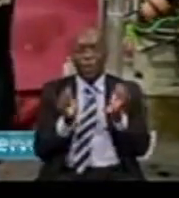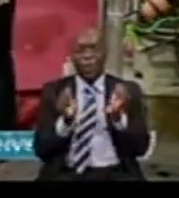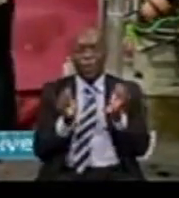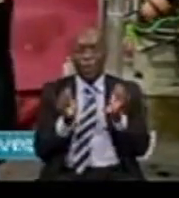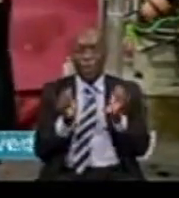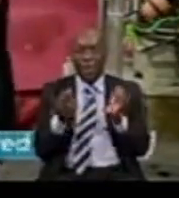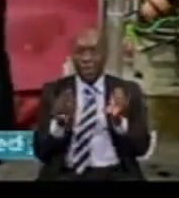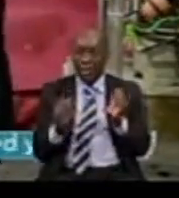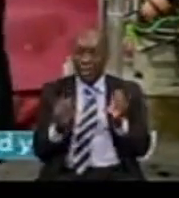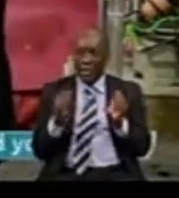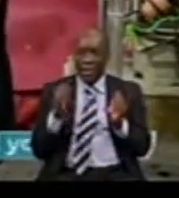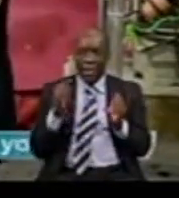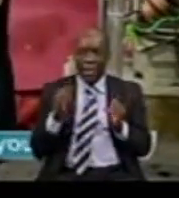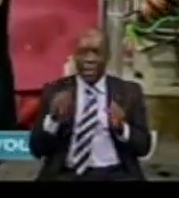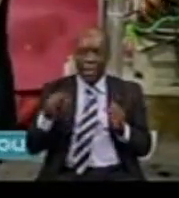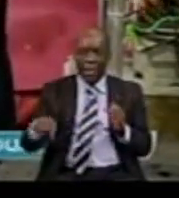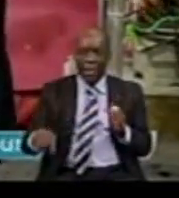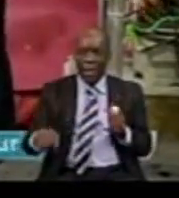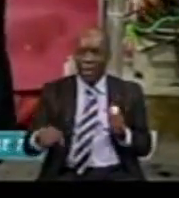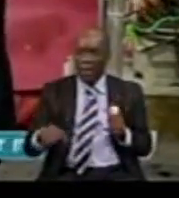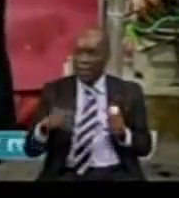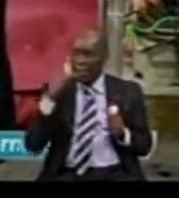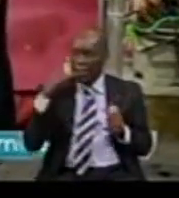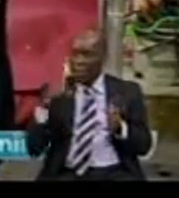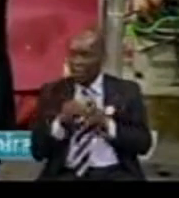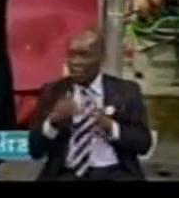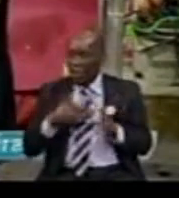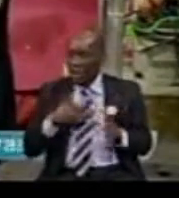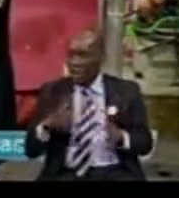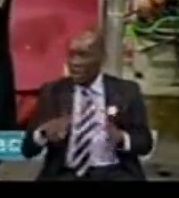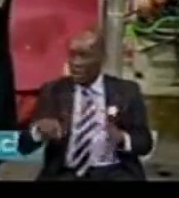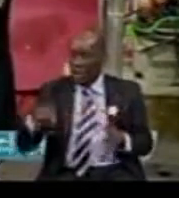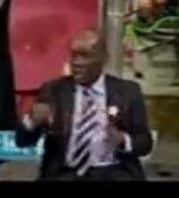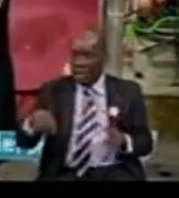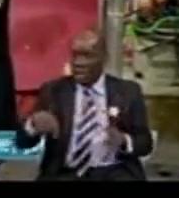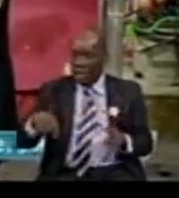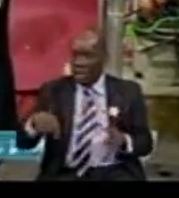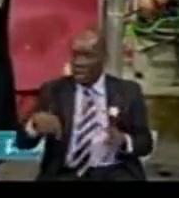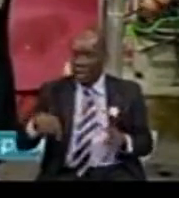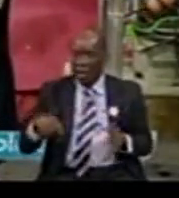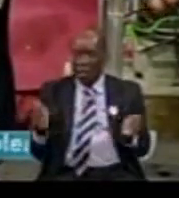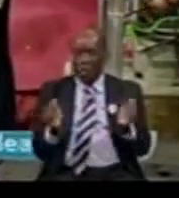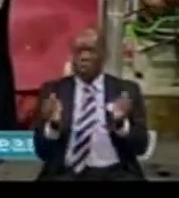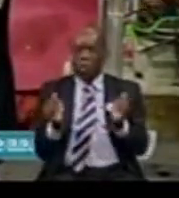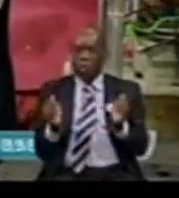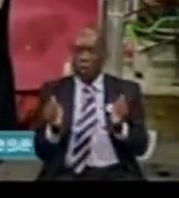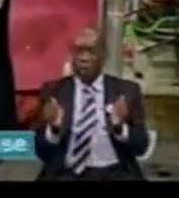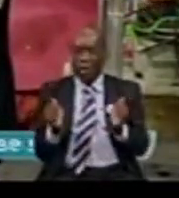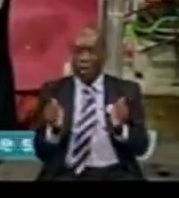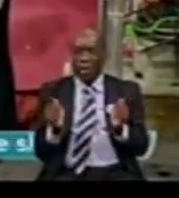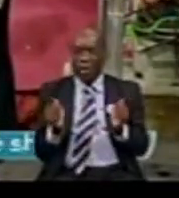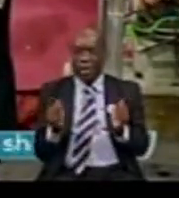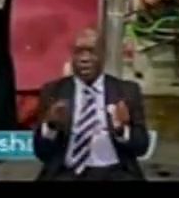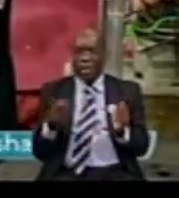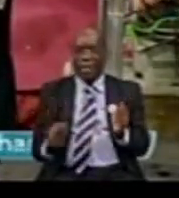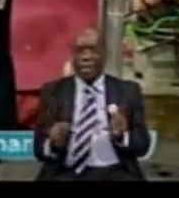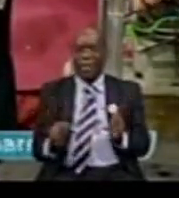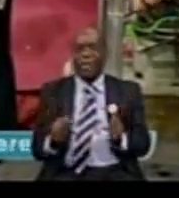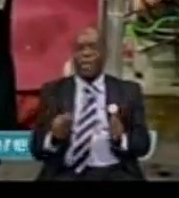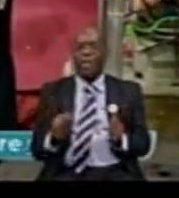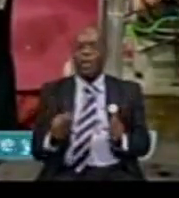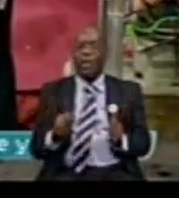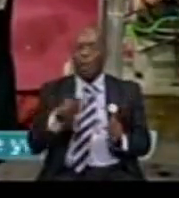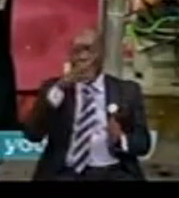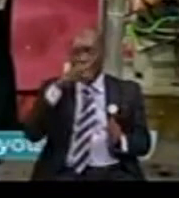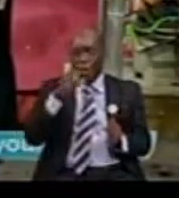wole mo ri ko ah aban da mi sese mi ni o tutu to tutu yen mo wa ri pe tita yen ko wa ta ma mo wa do